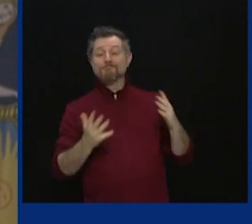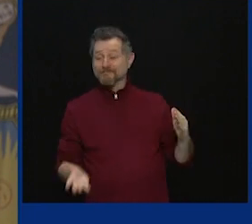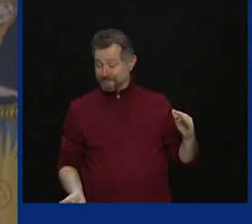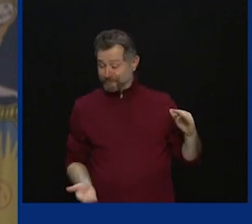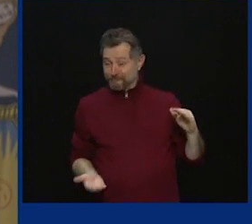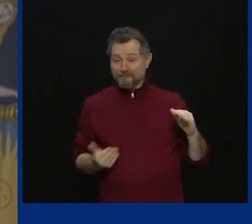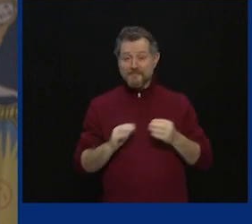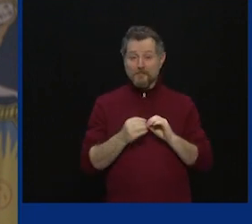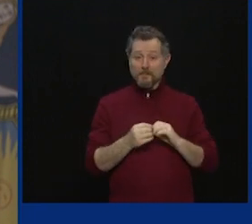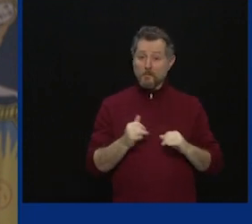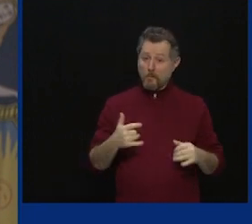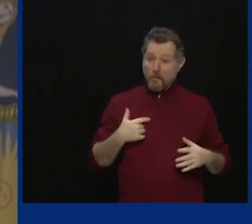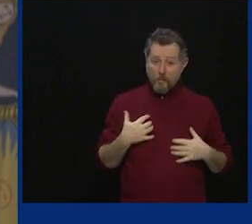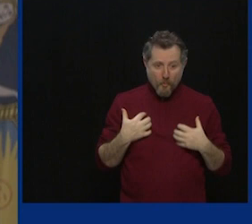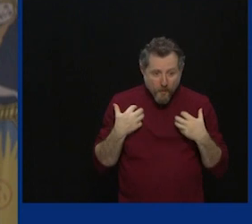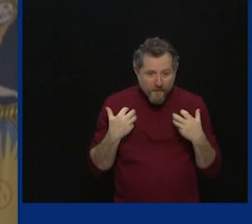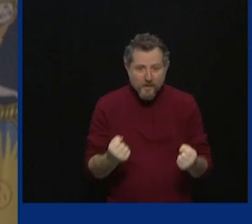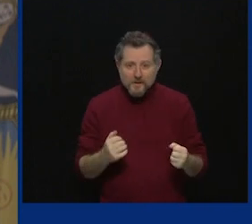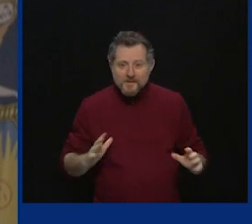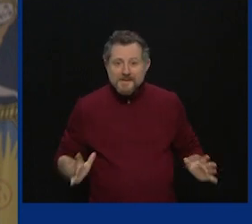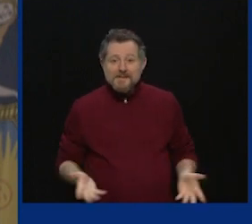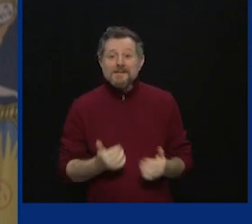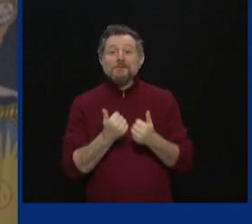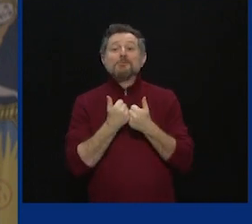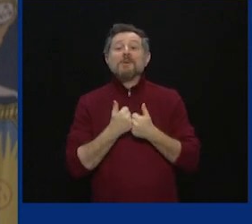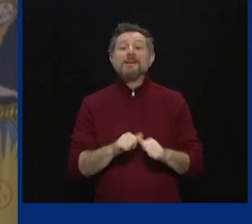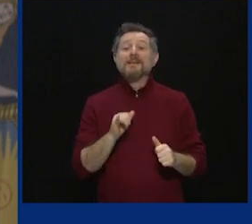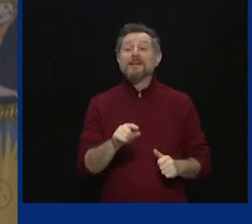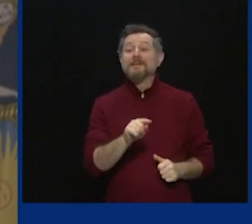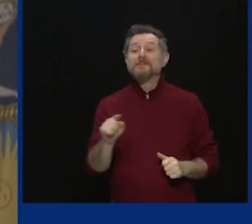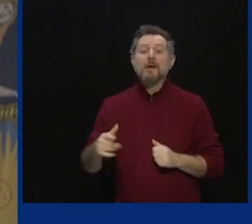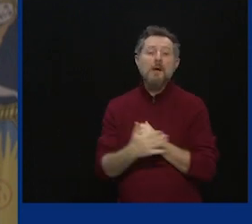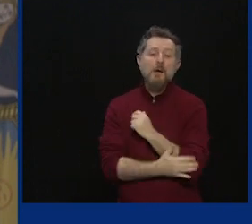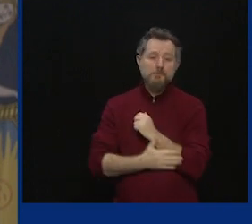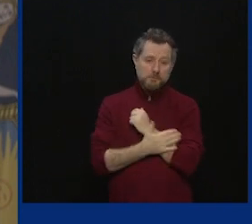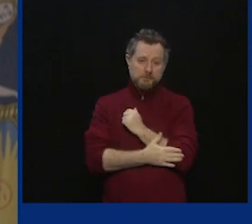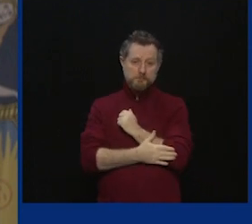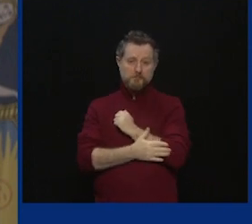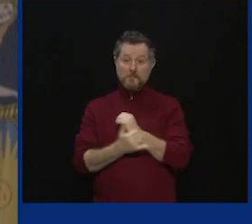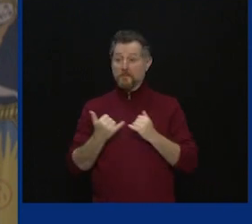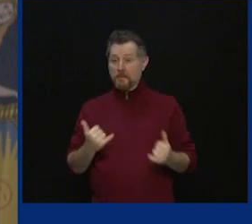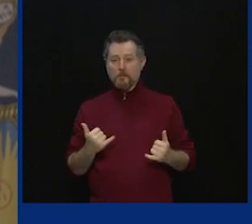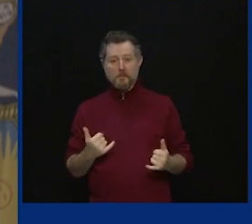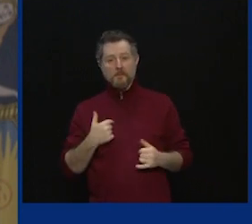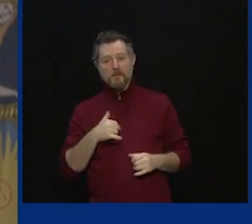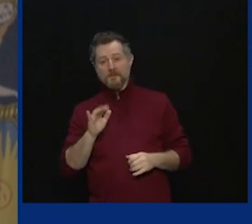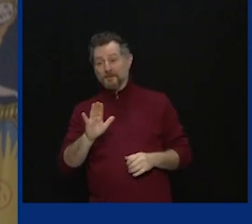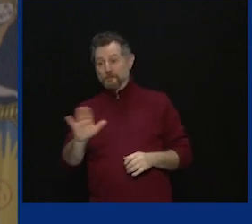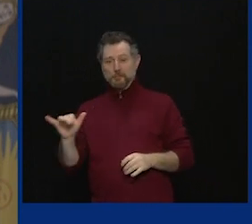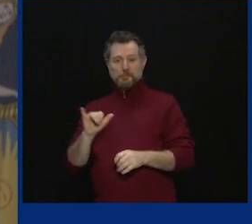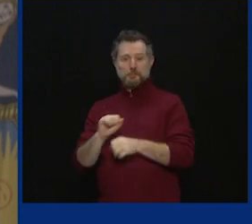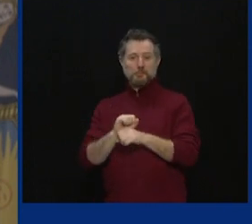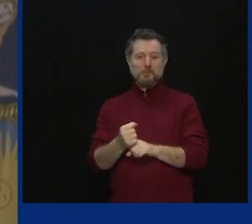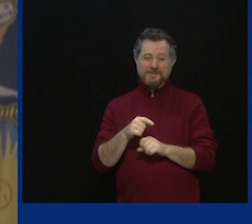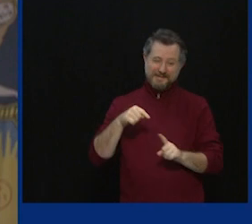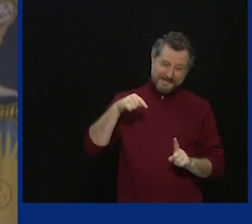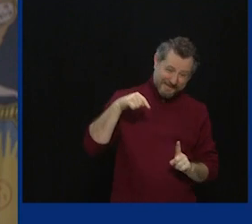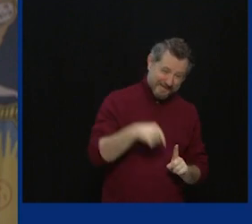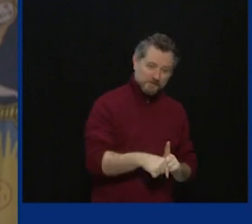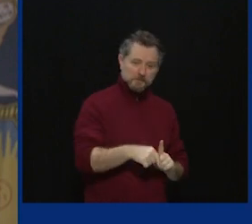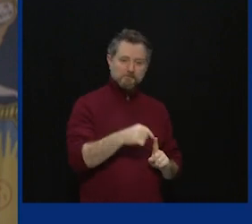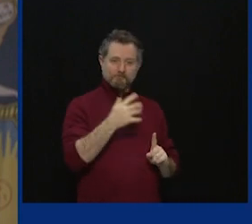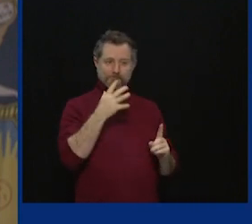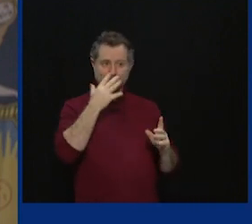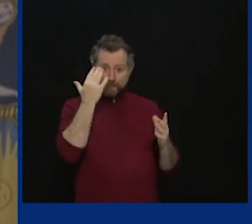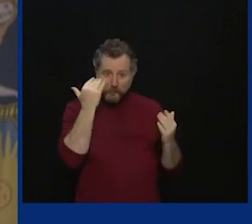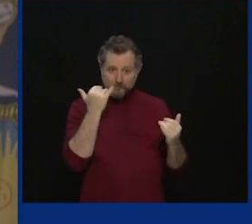any county about their current state of affairs with respect to this situation, because we just don't know what the future will bring.